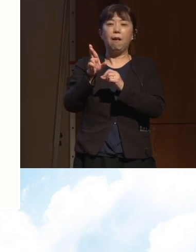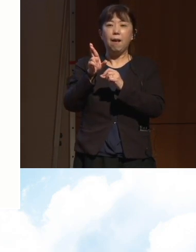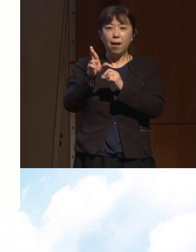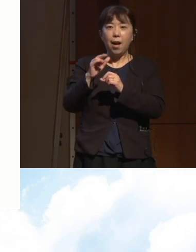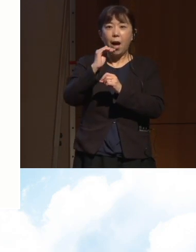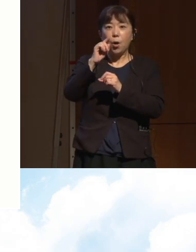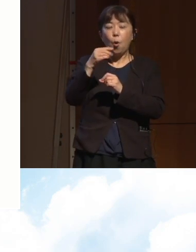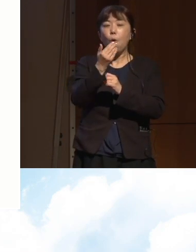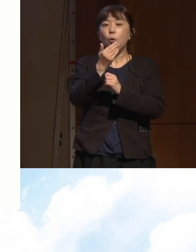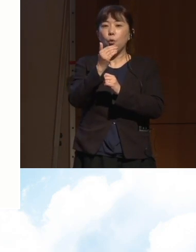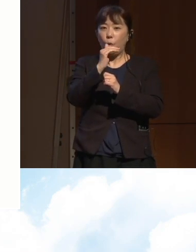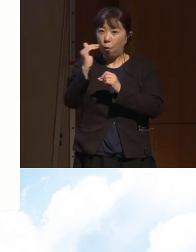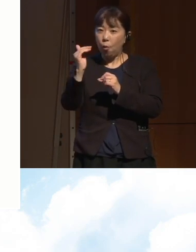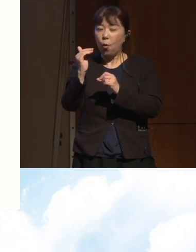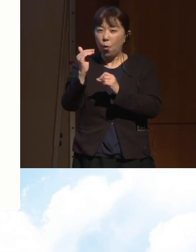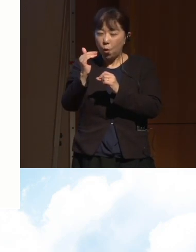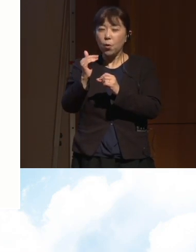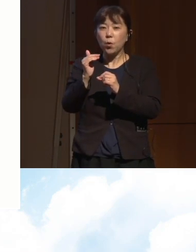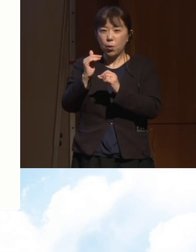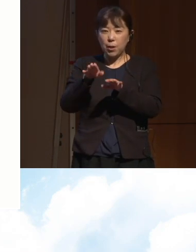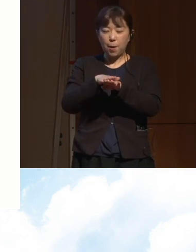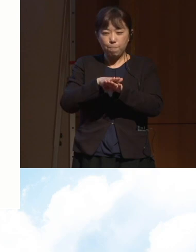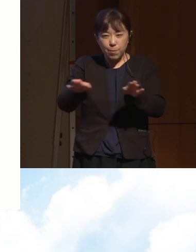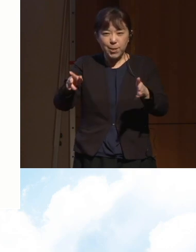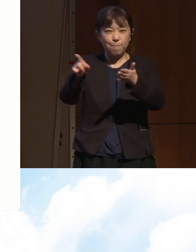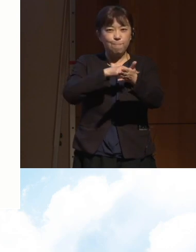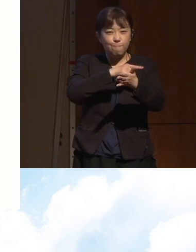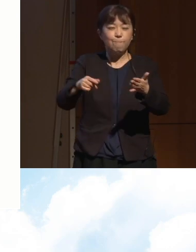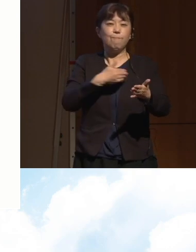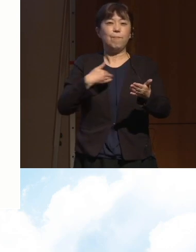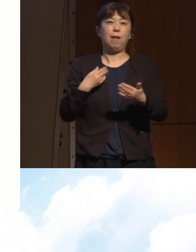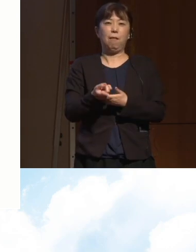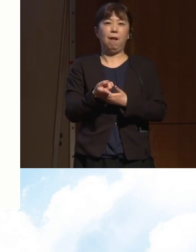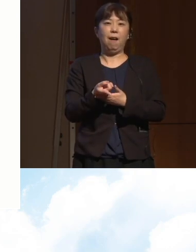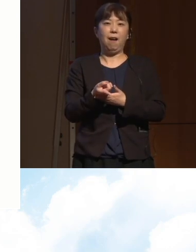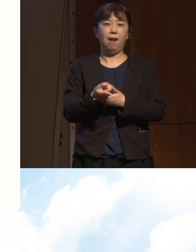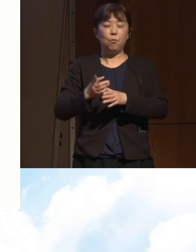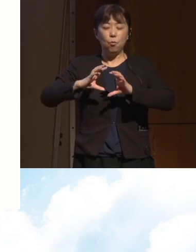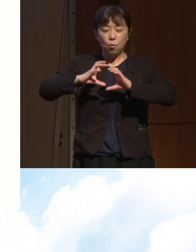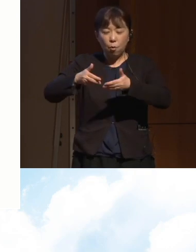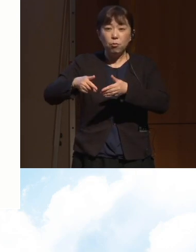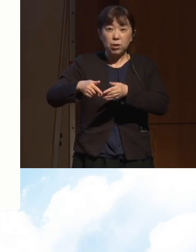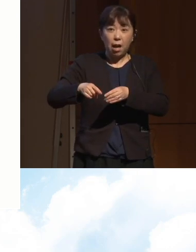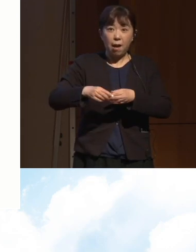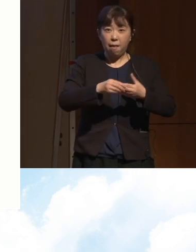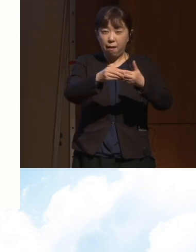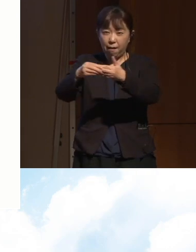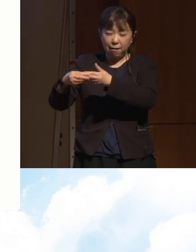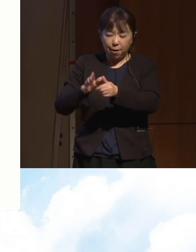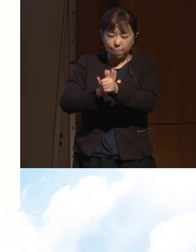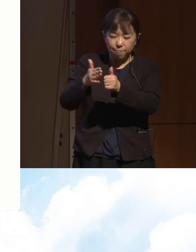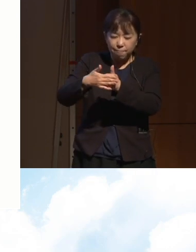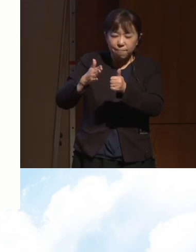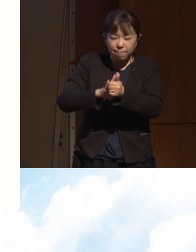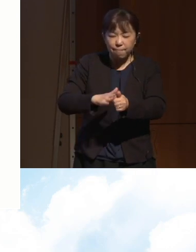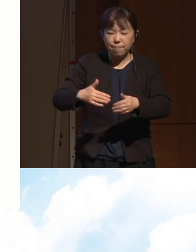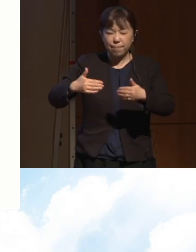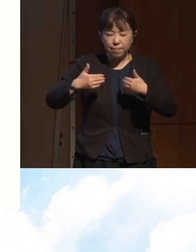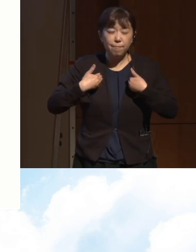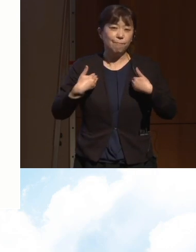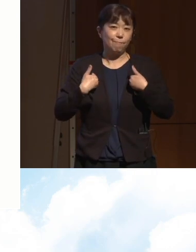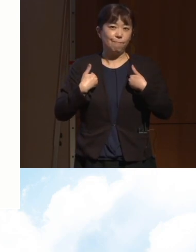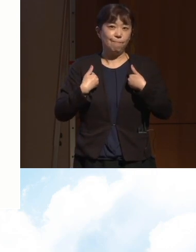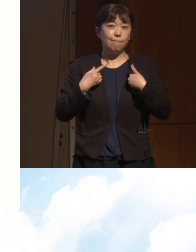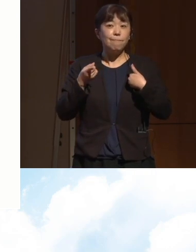is absolutely critical. And it was a public-private partnership with a biotech